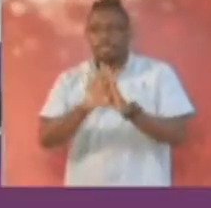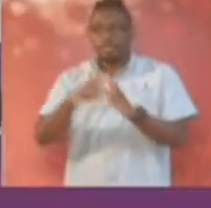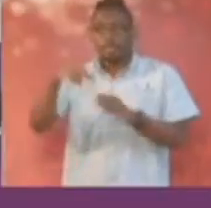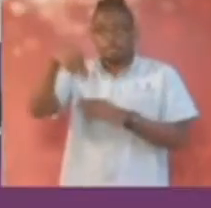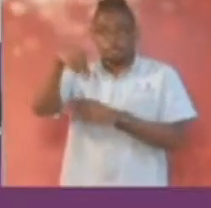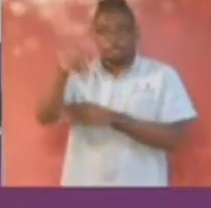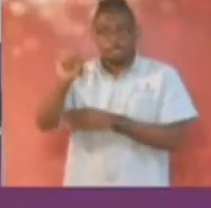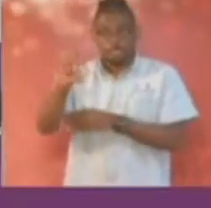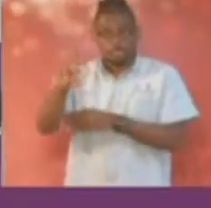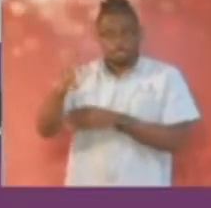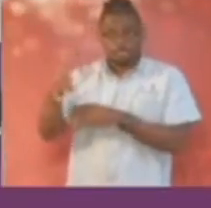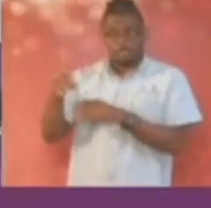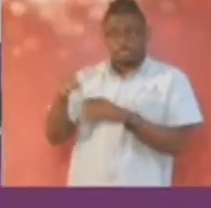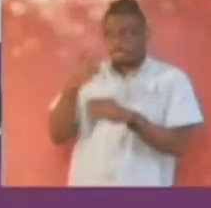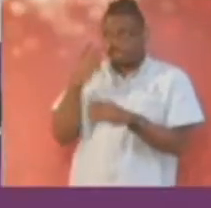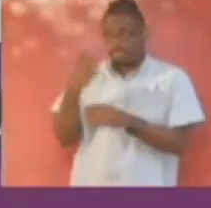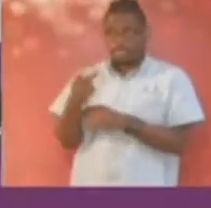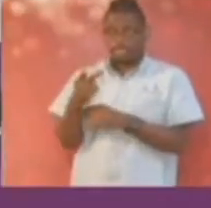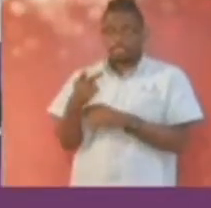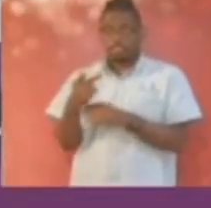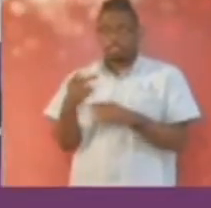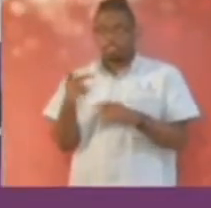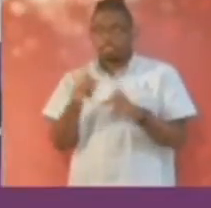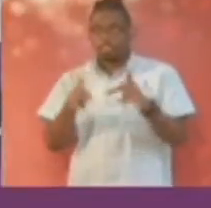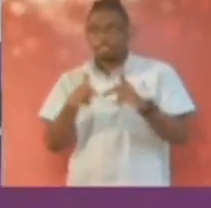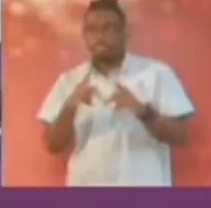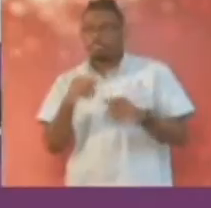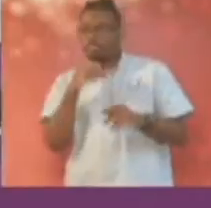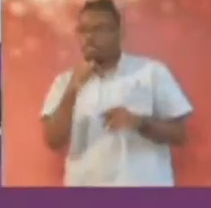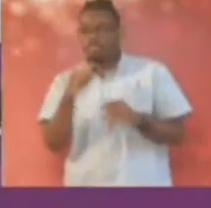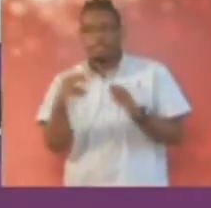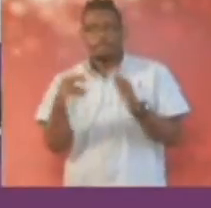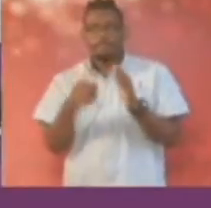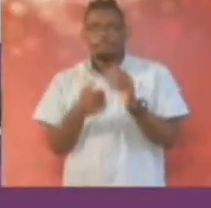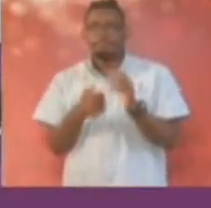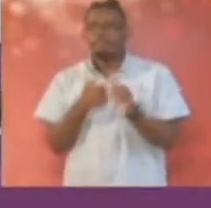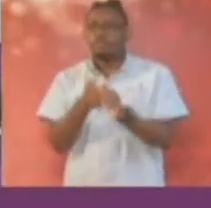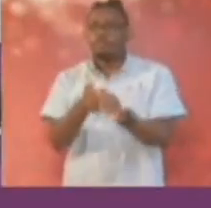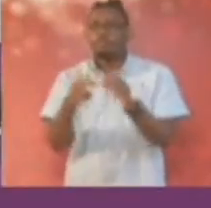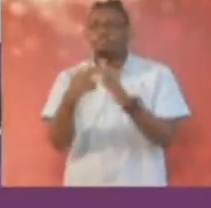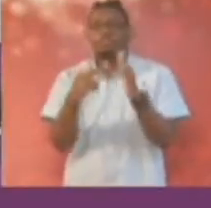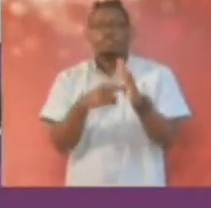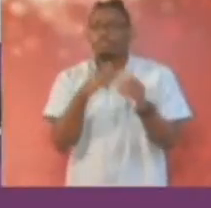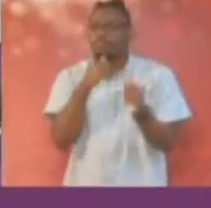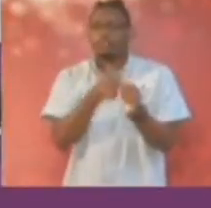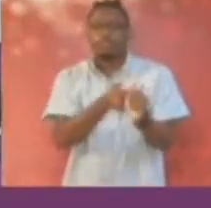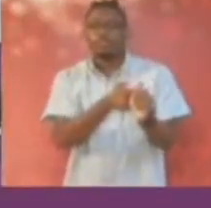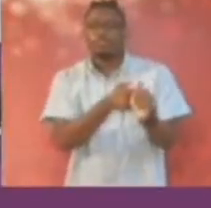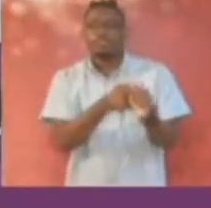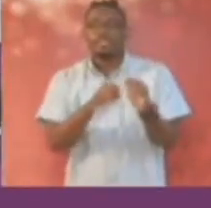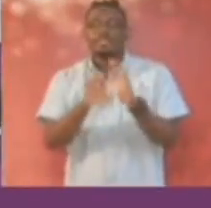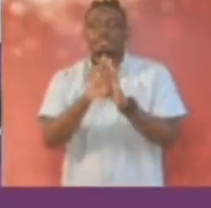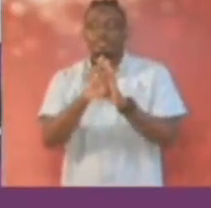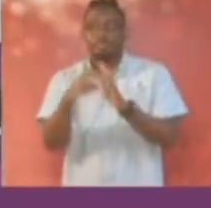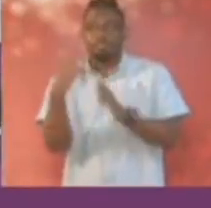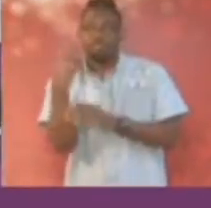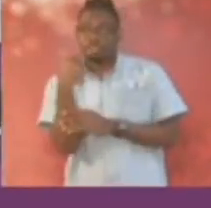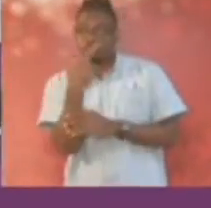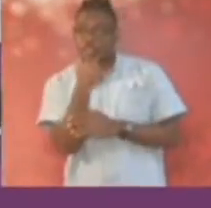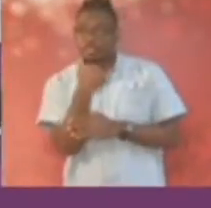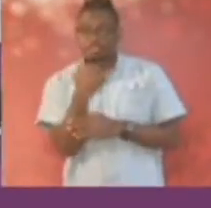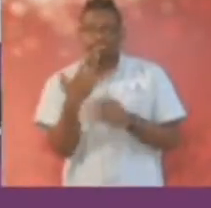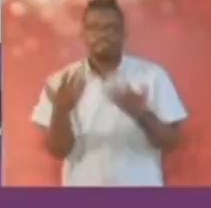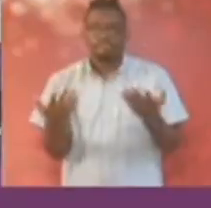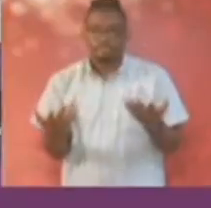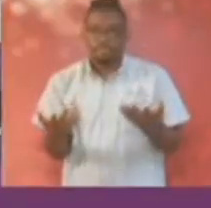around. We're seeing some slacking off, and it's happening in some critical places, such as fast food places. For instance, there's one place where the door is no longer being manned properly. So you're